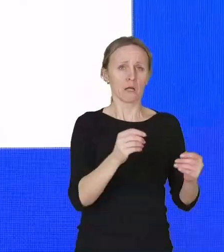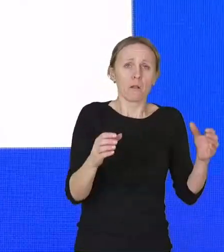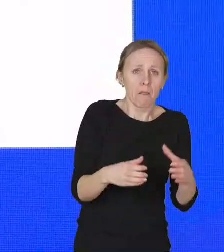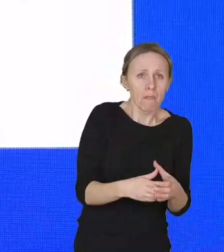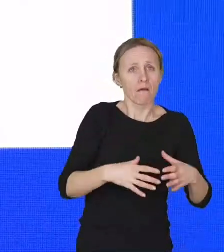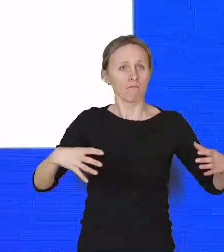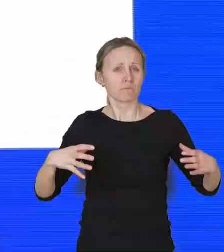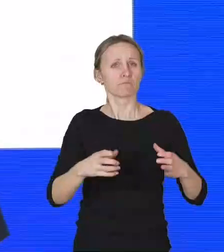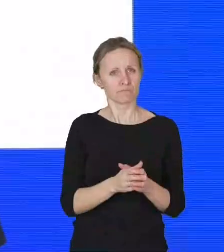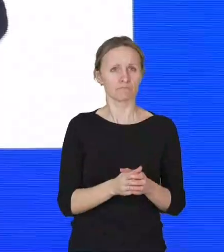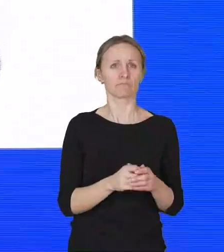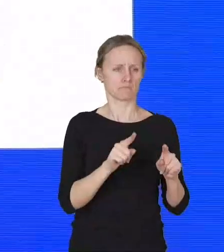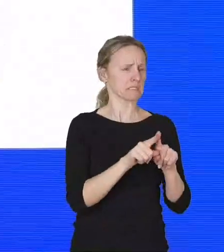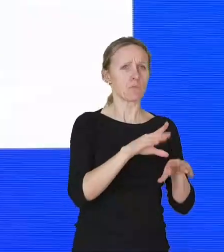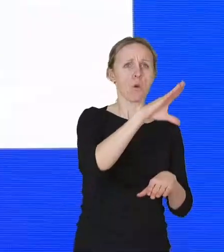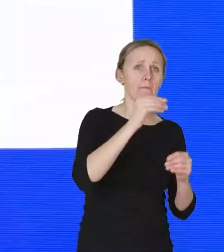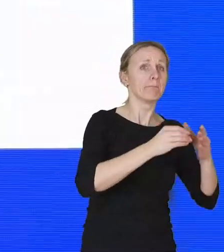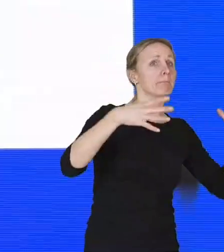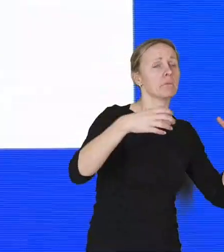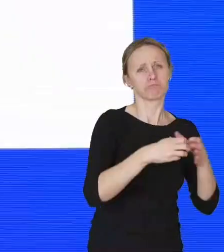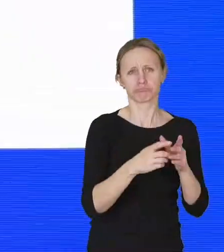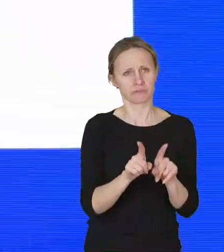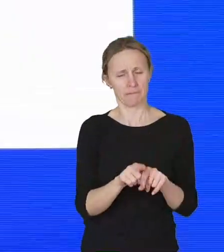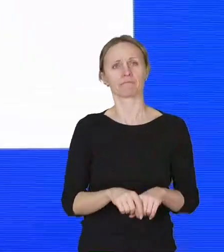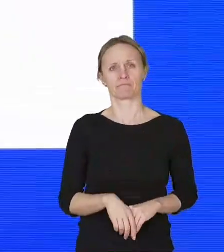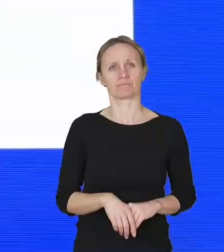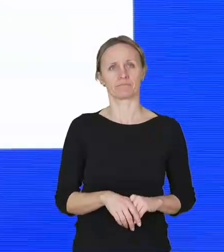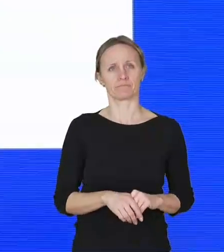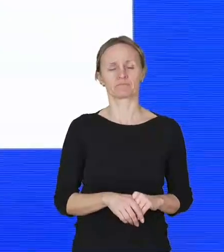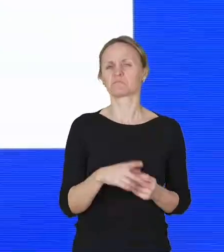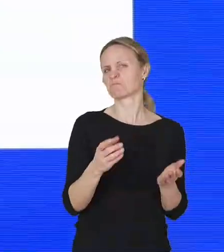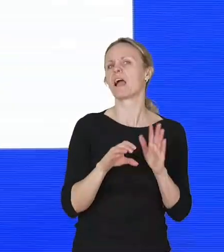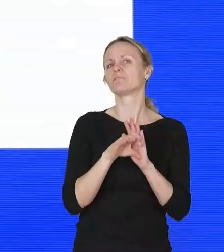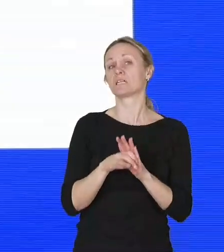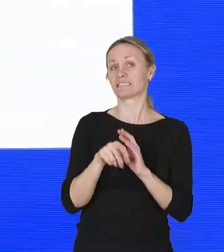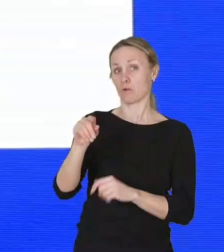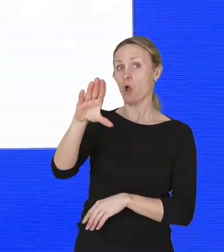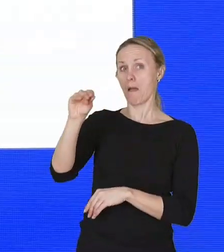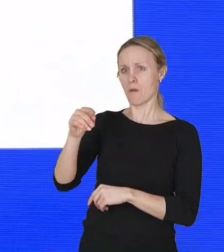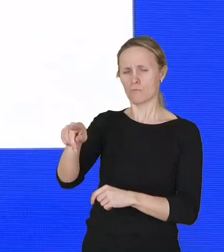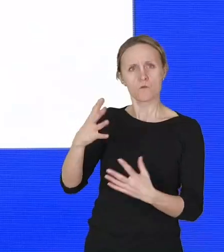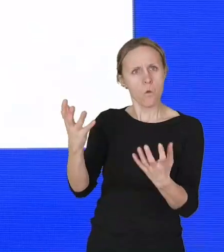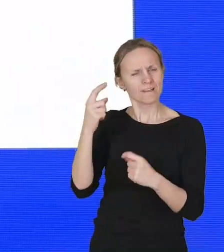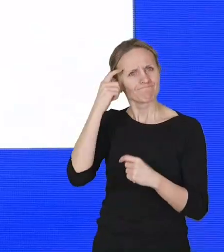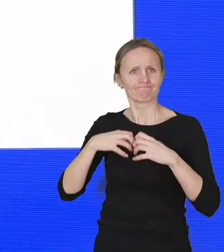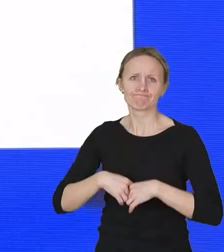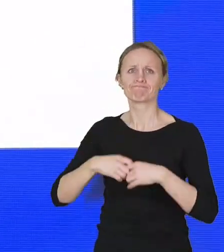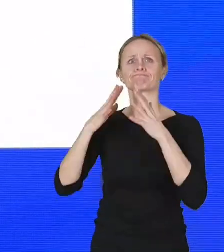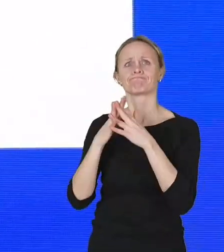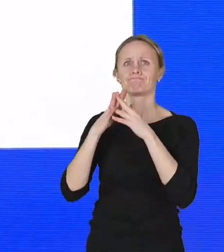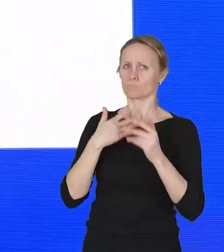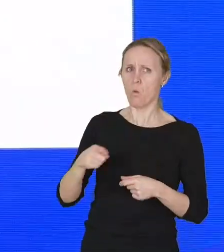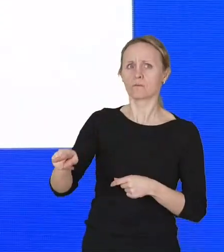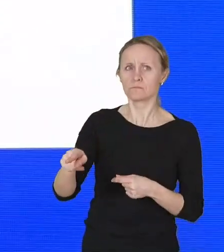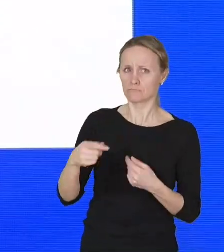hall. I ask for a building permit. Under the same law, within a country, you